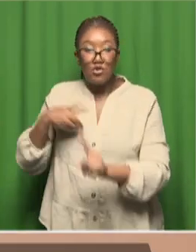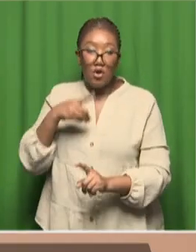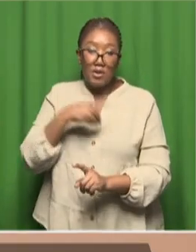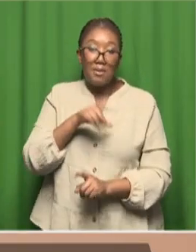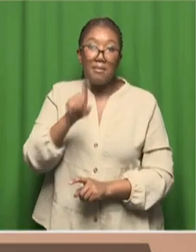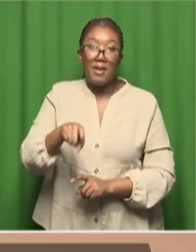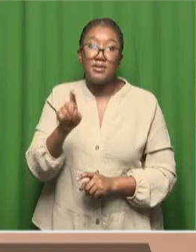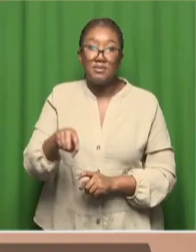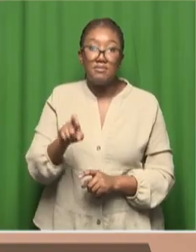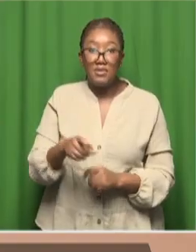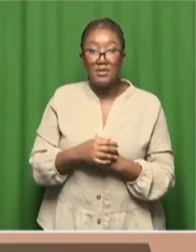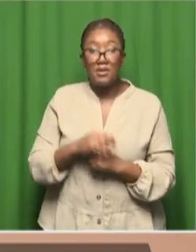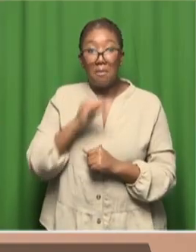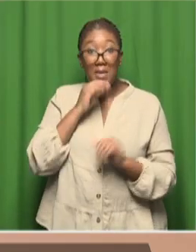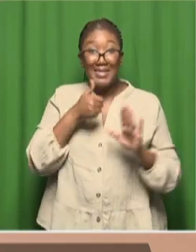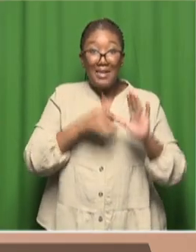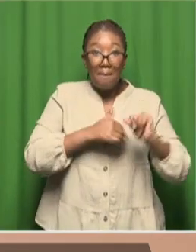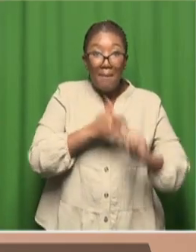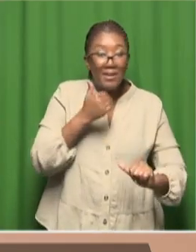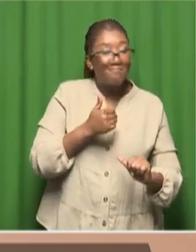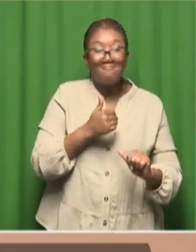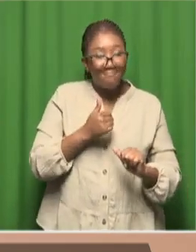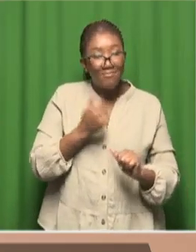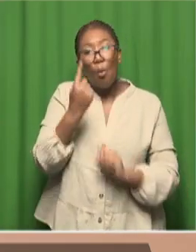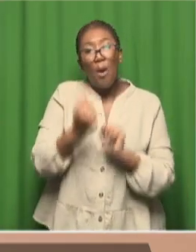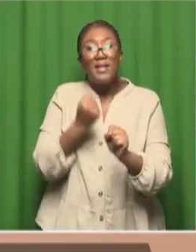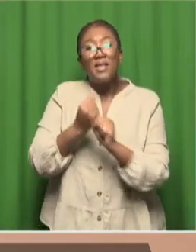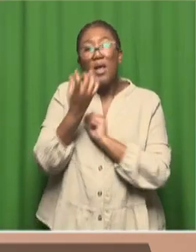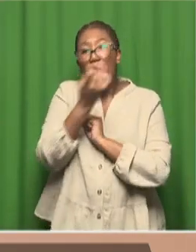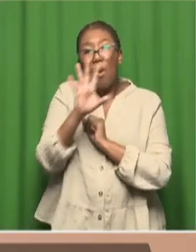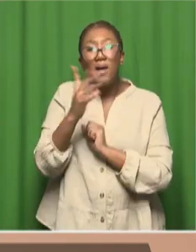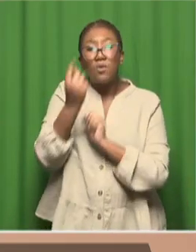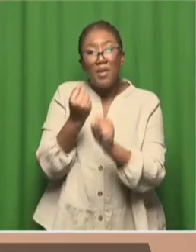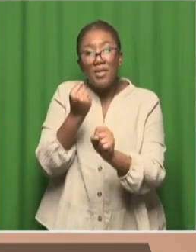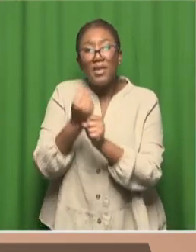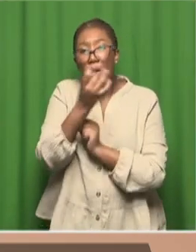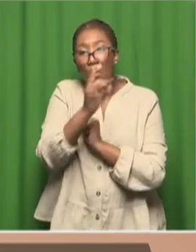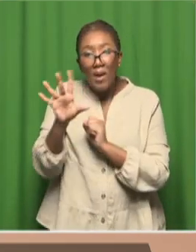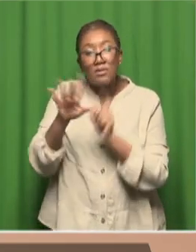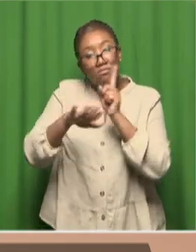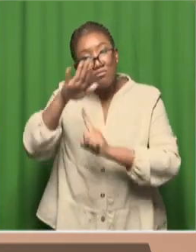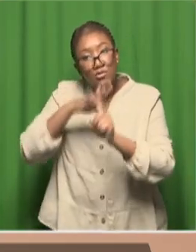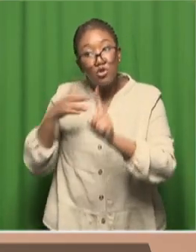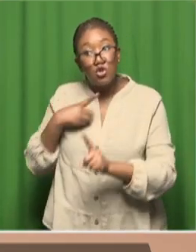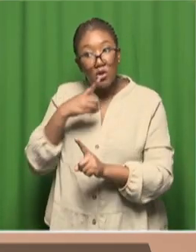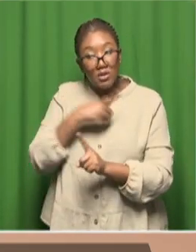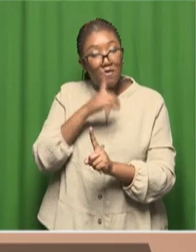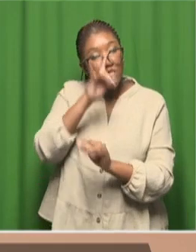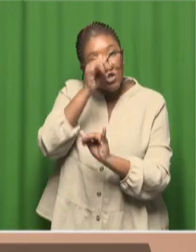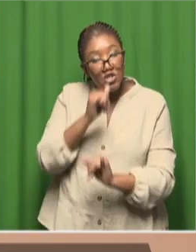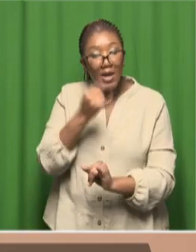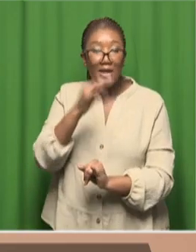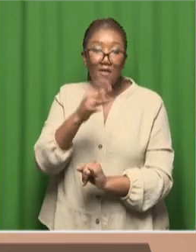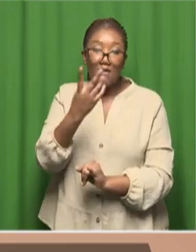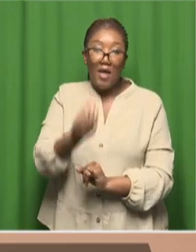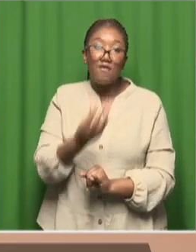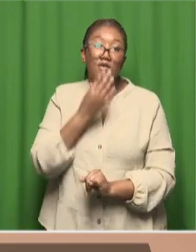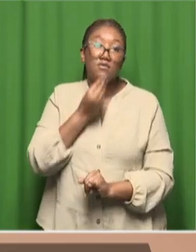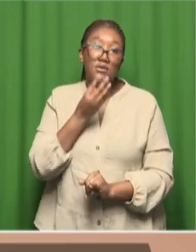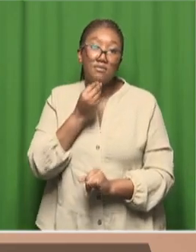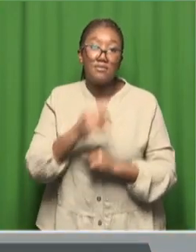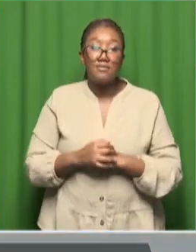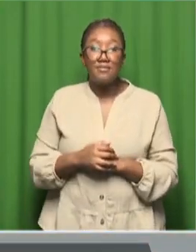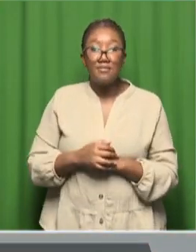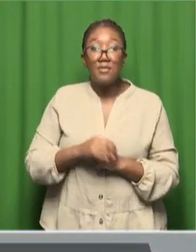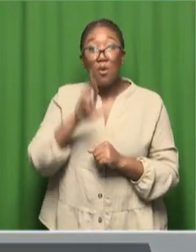for. So it's not something you need to do every 6 months or every 3 months. So go annually, and if it is raised, then start investigating further and get it